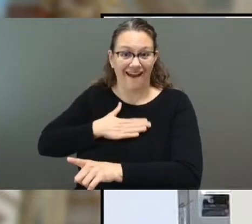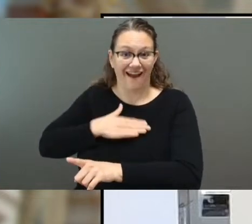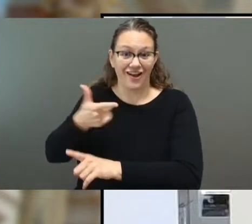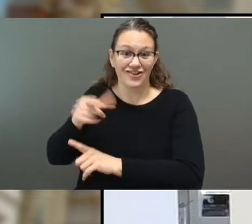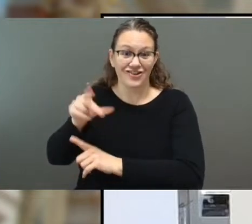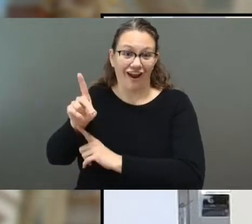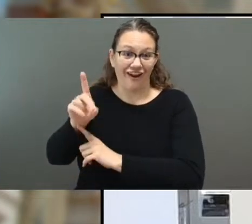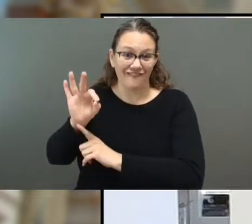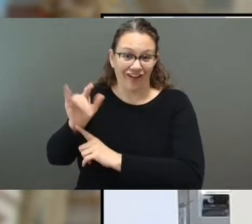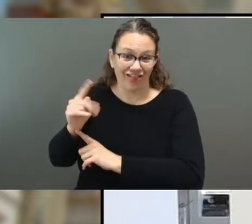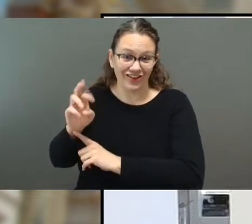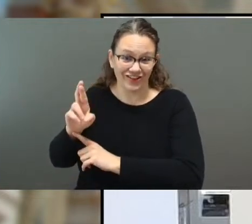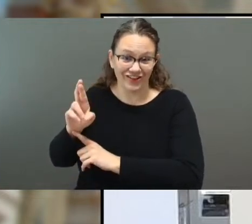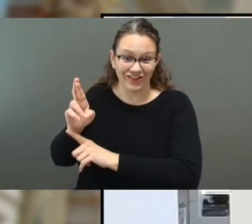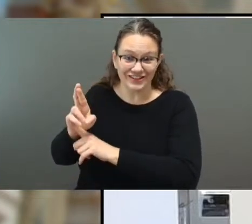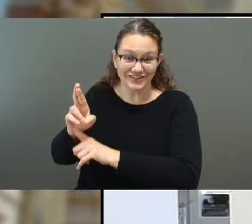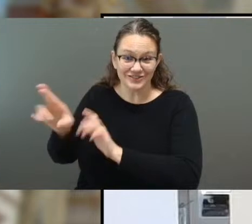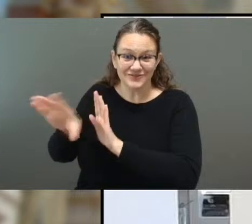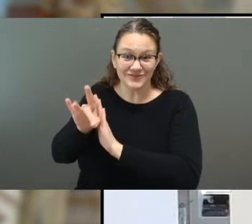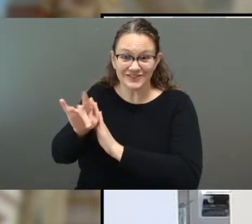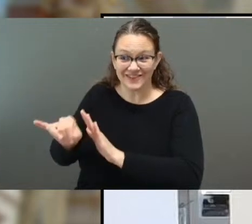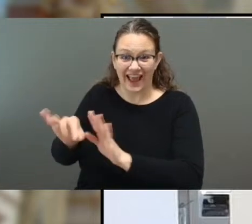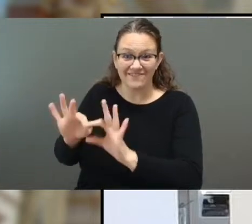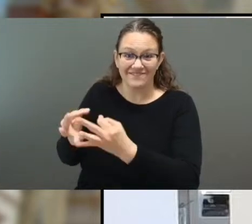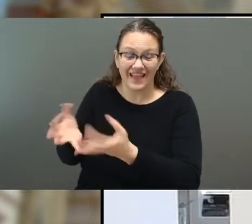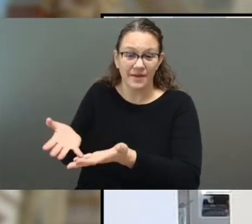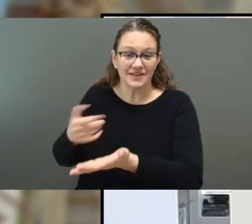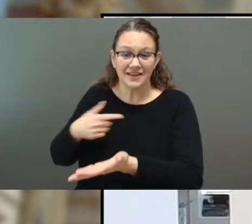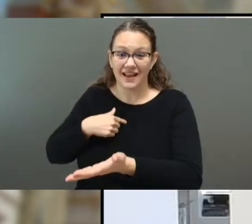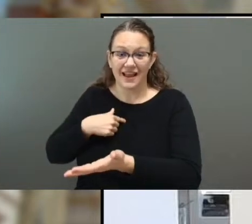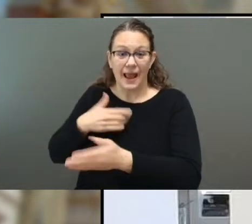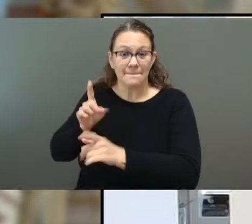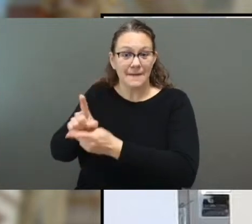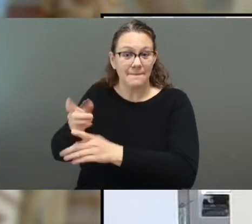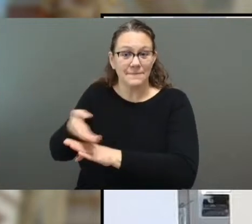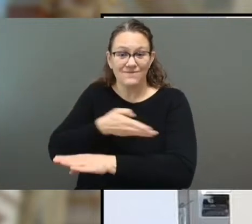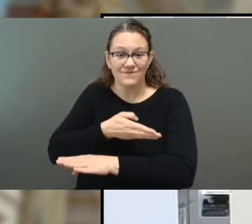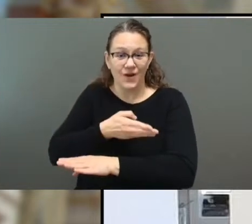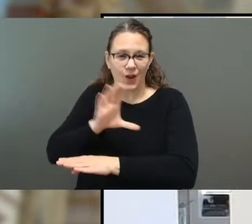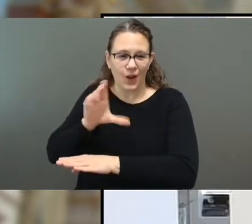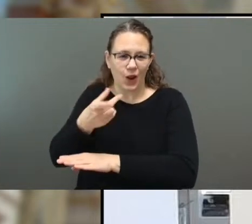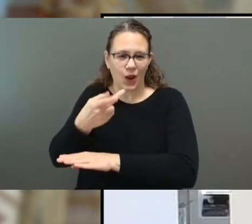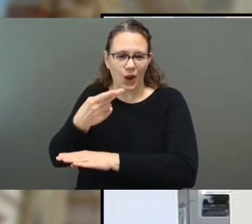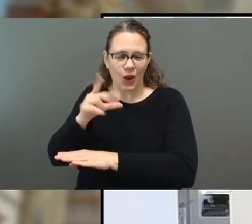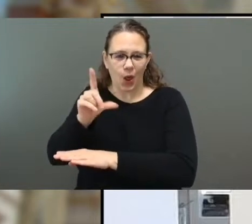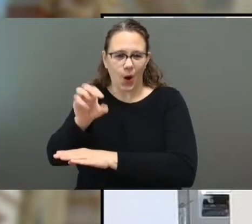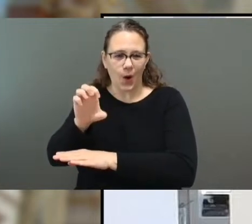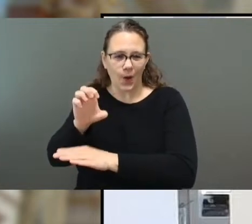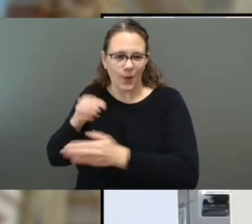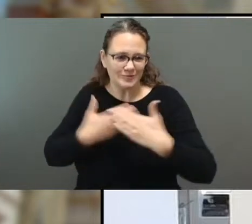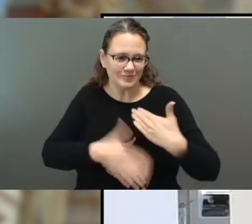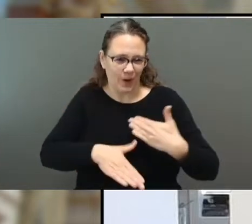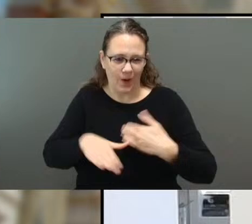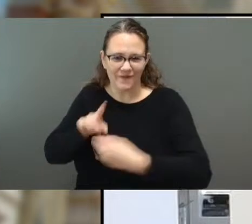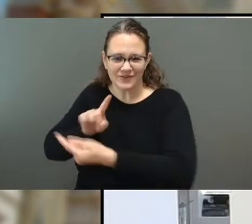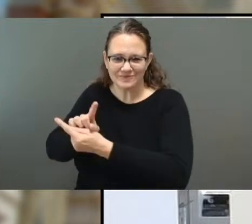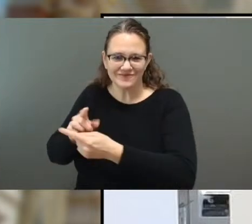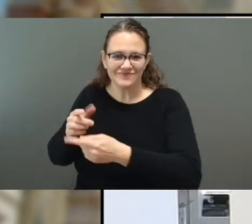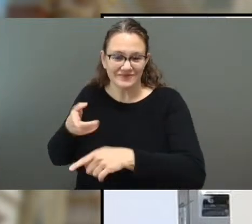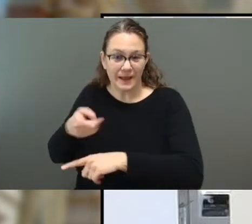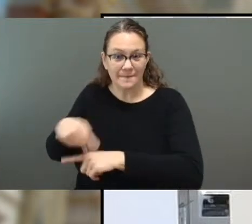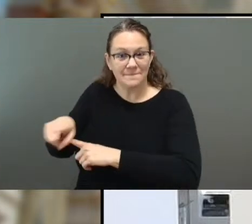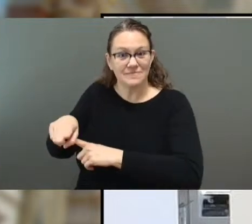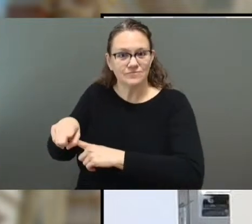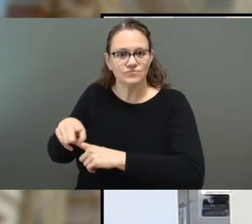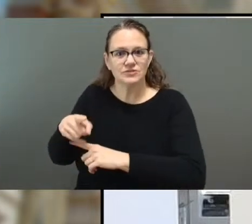and close friends who I met before Chloe was even born, of course, shortly after my arrival in Canada. And I'm such a proud auntie of Chloe,